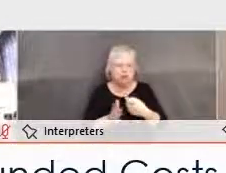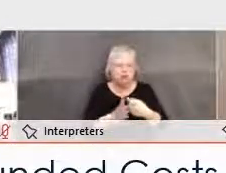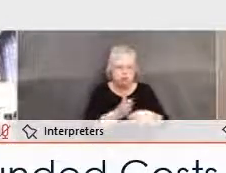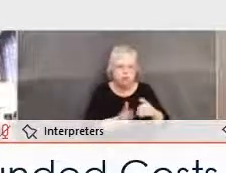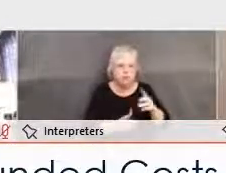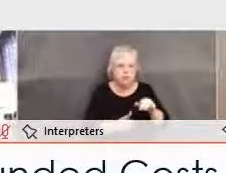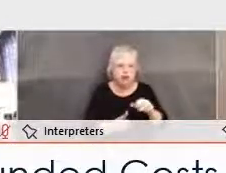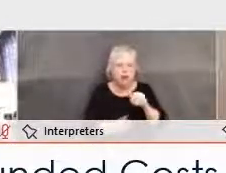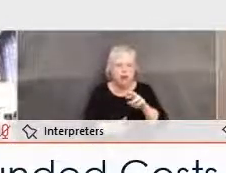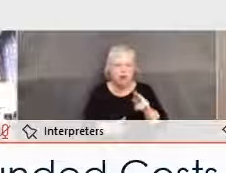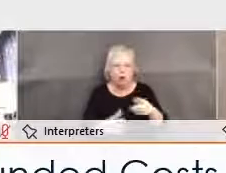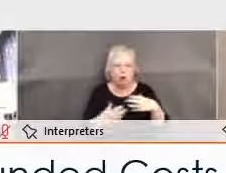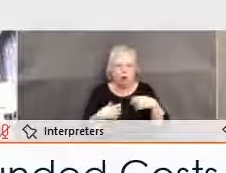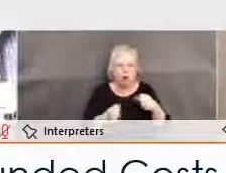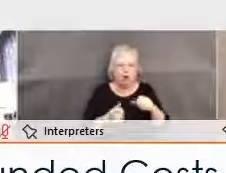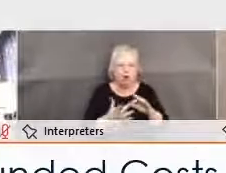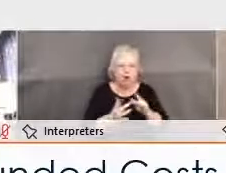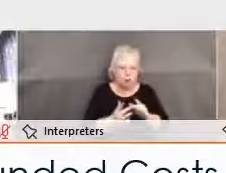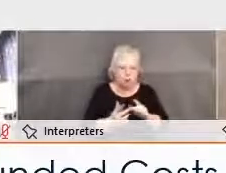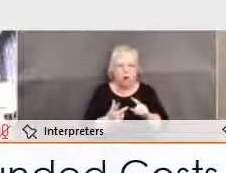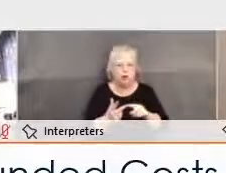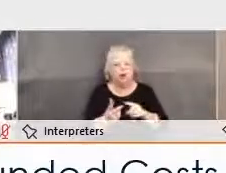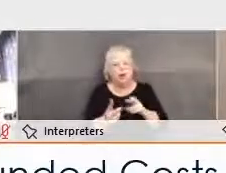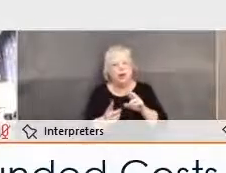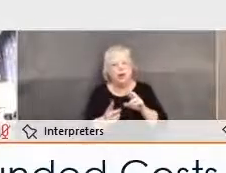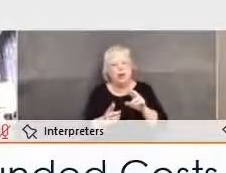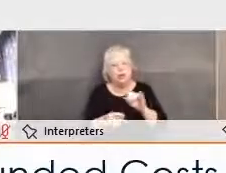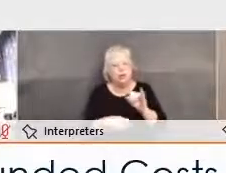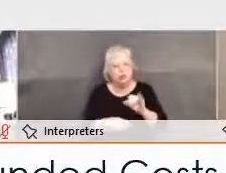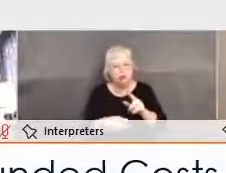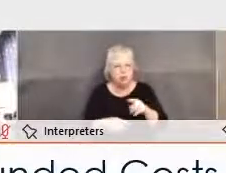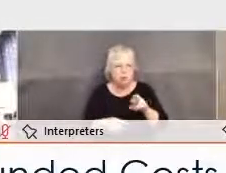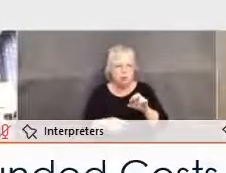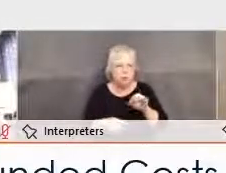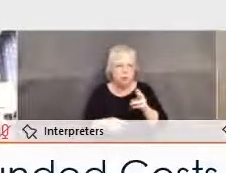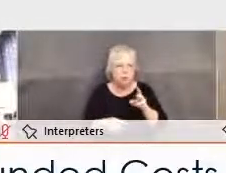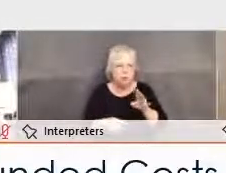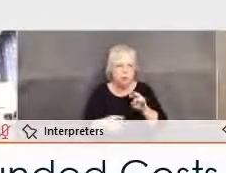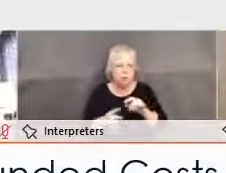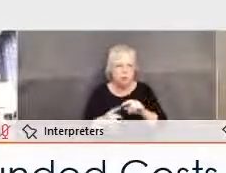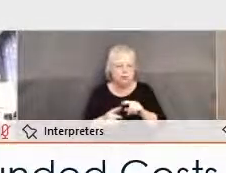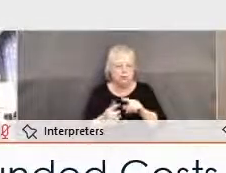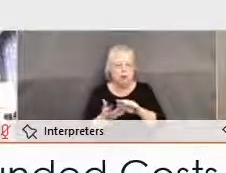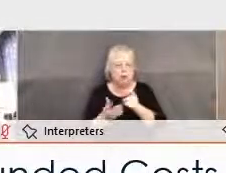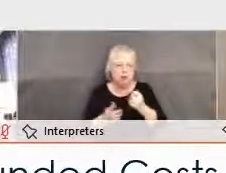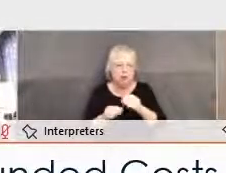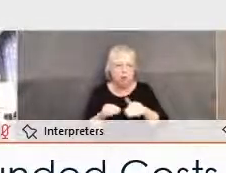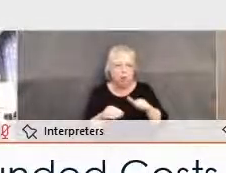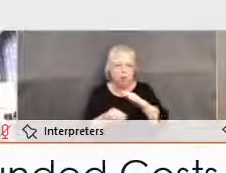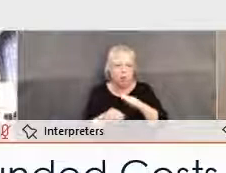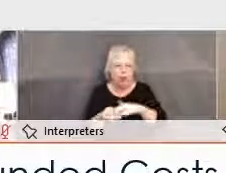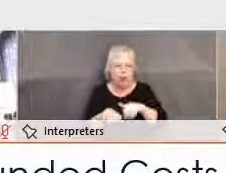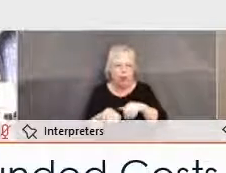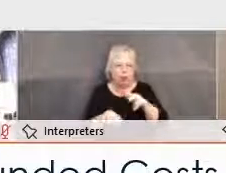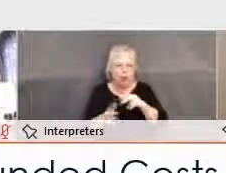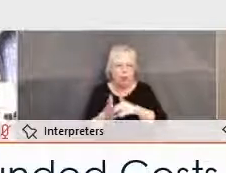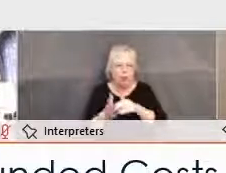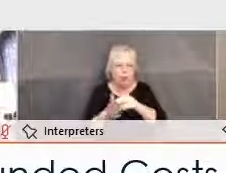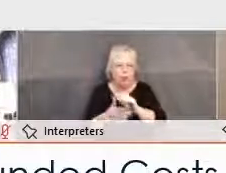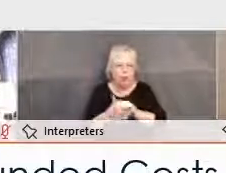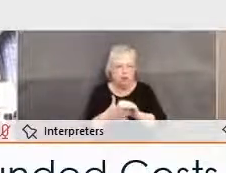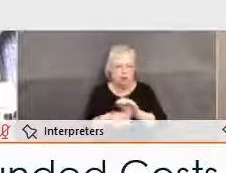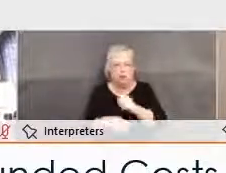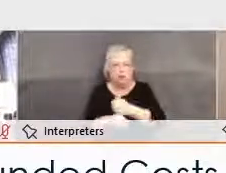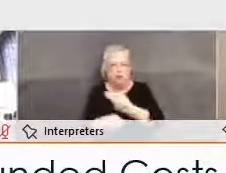Network, reinsurance premiums to be a little over $3 million. Based on history, projected savings